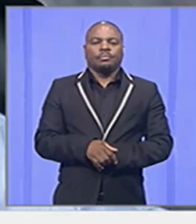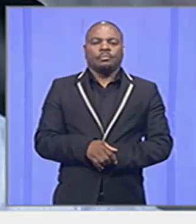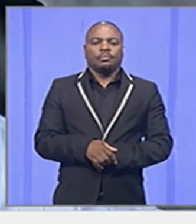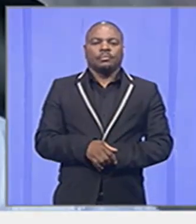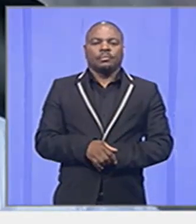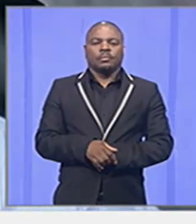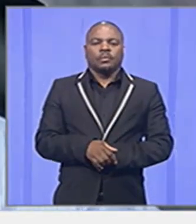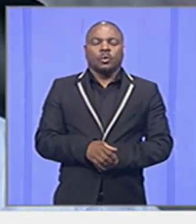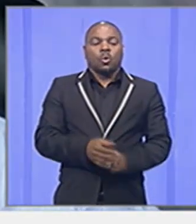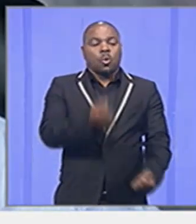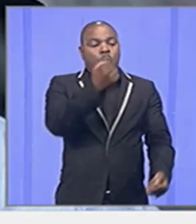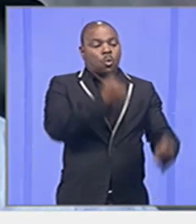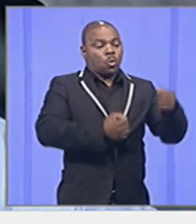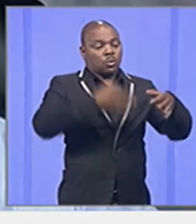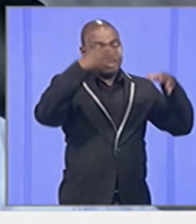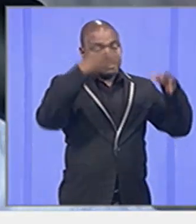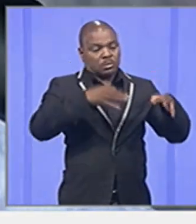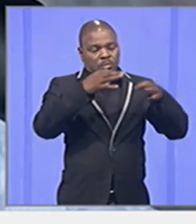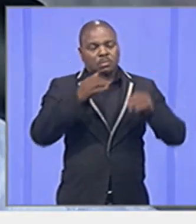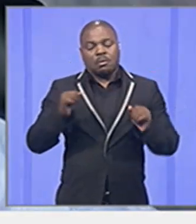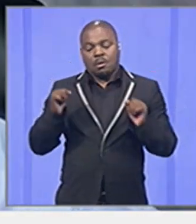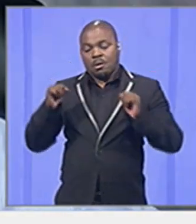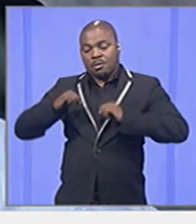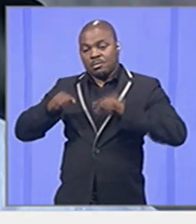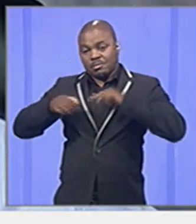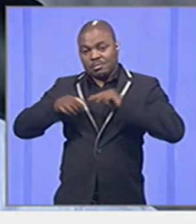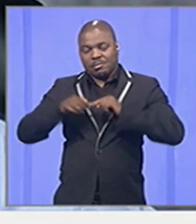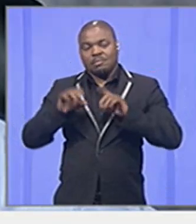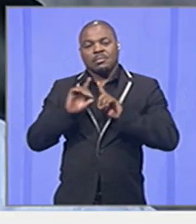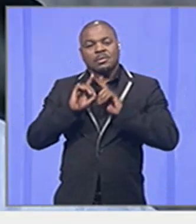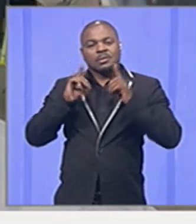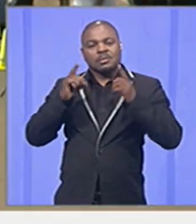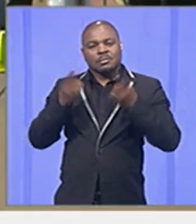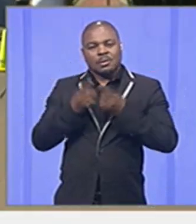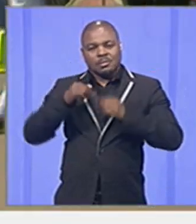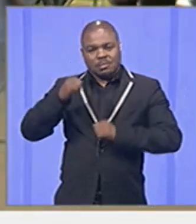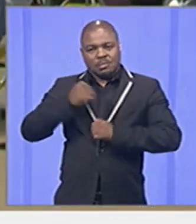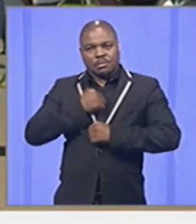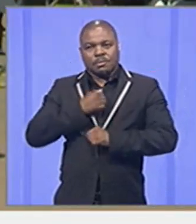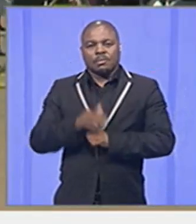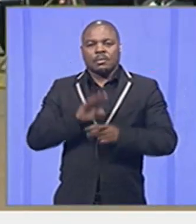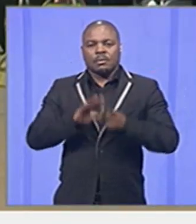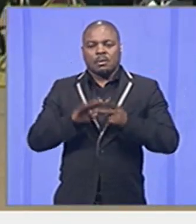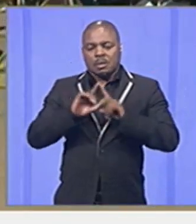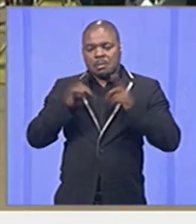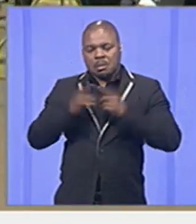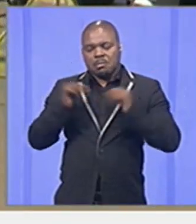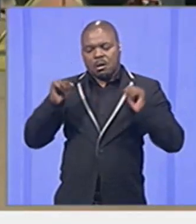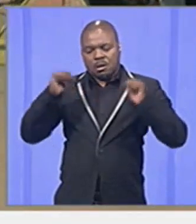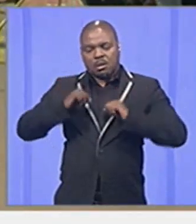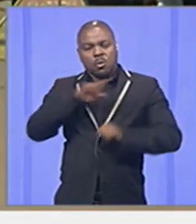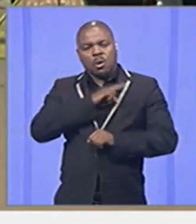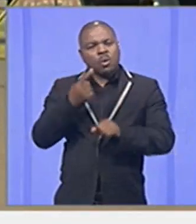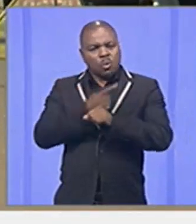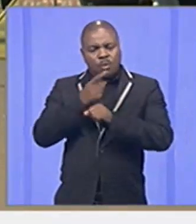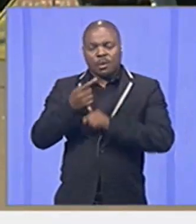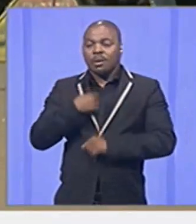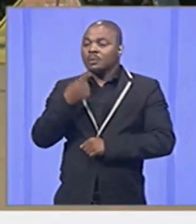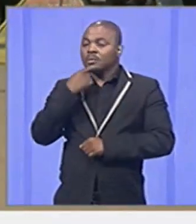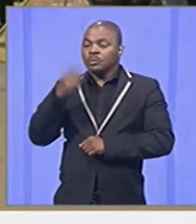The court judgment concurs with the view of our ministry and the department, which we have always held